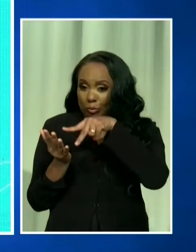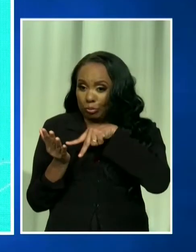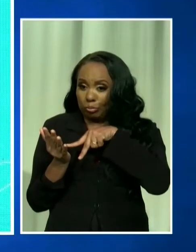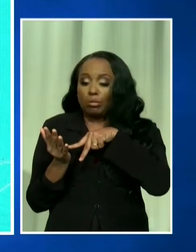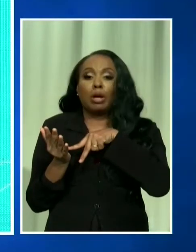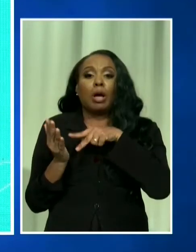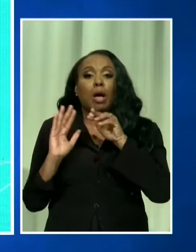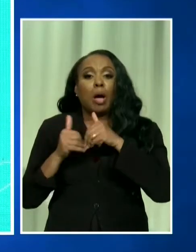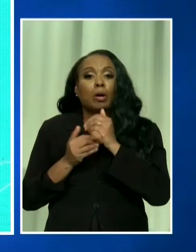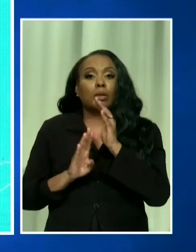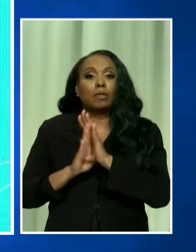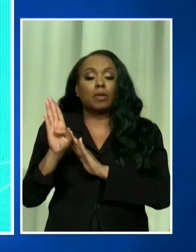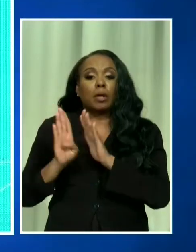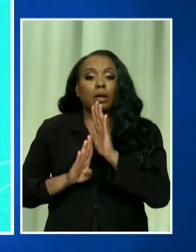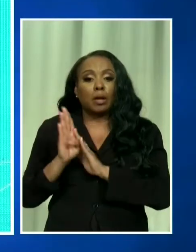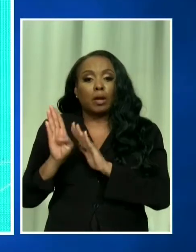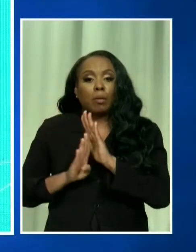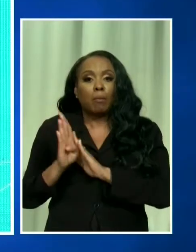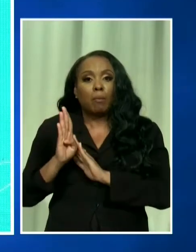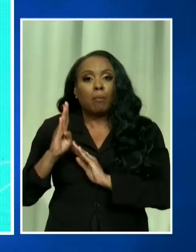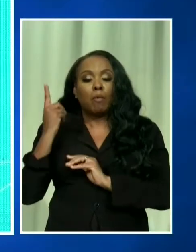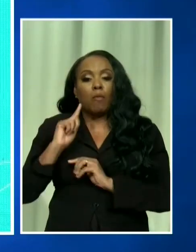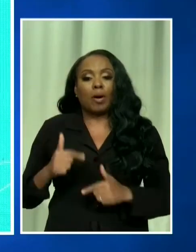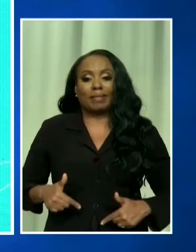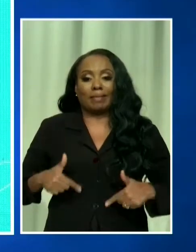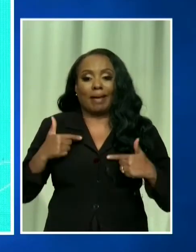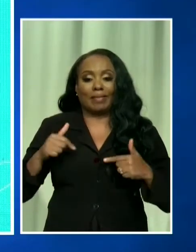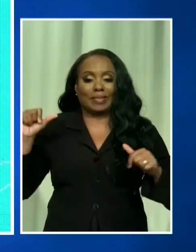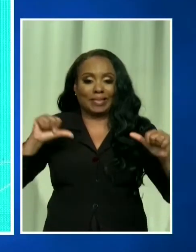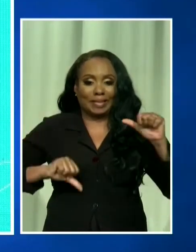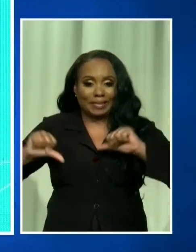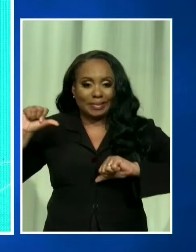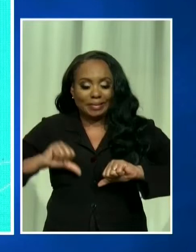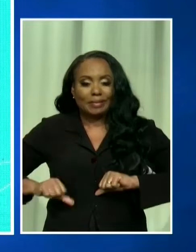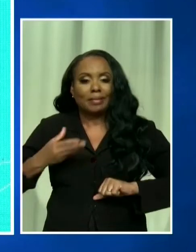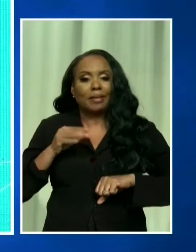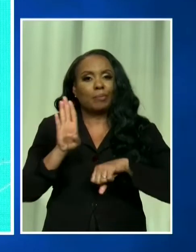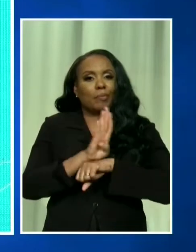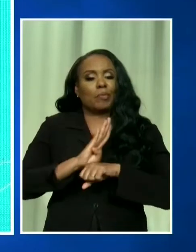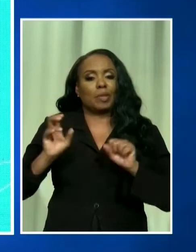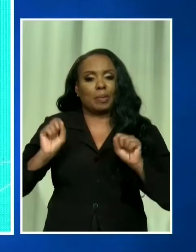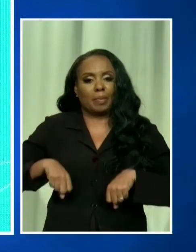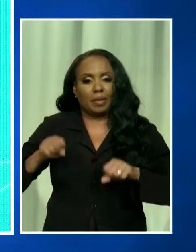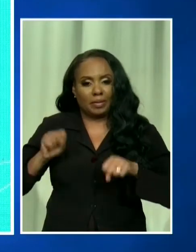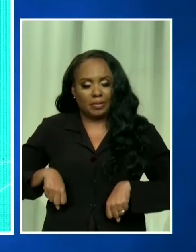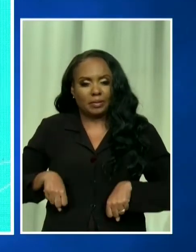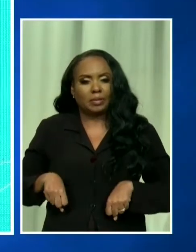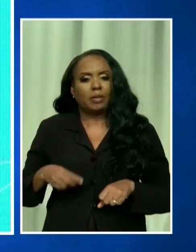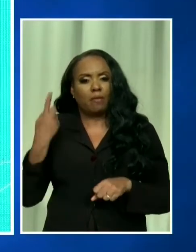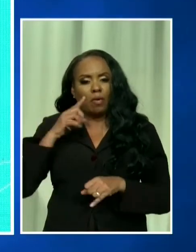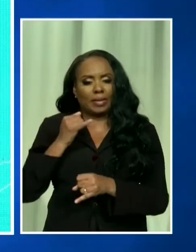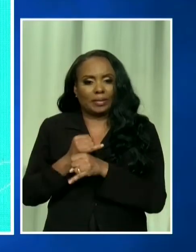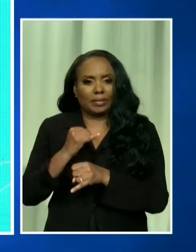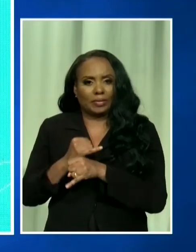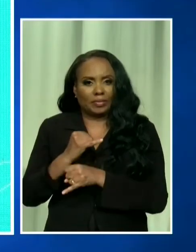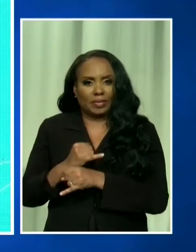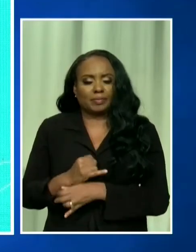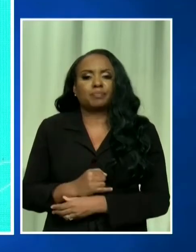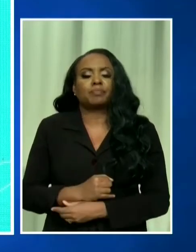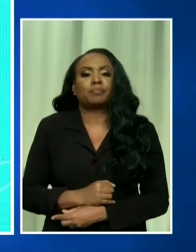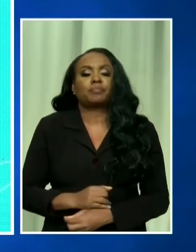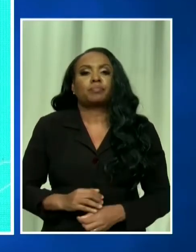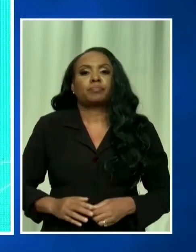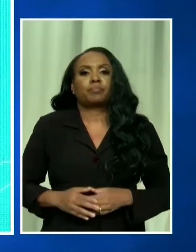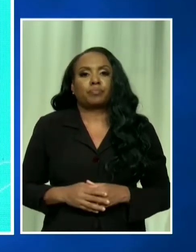sector and exploitation of Barbados's potential in the industry. Already, we